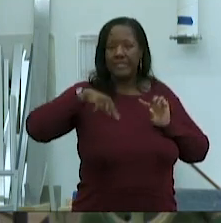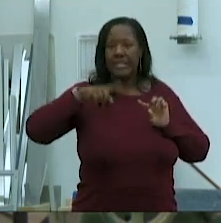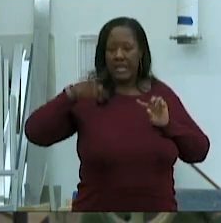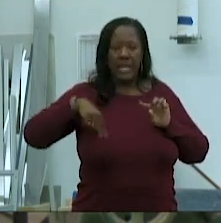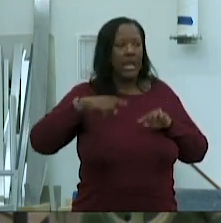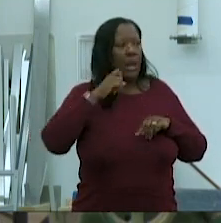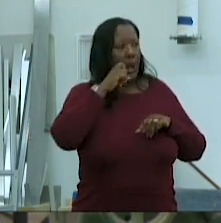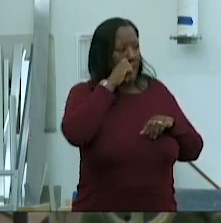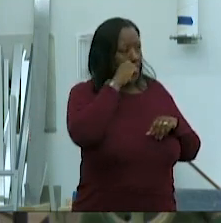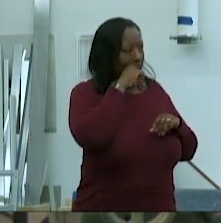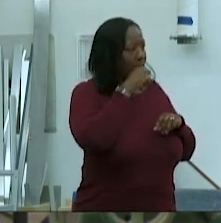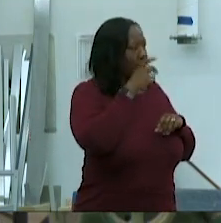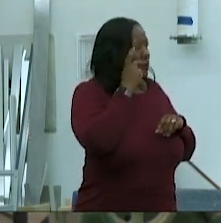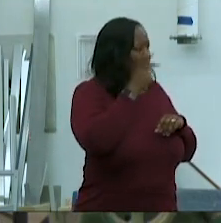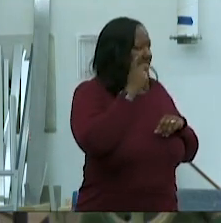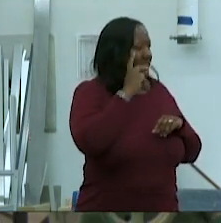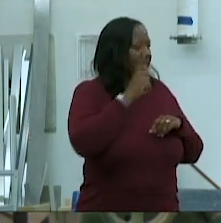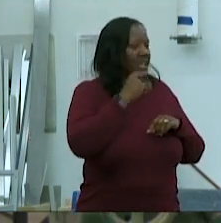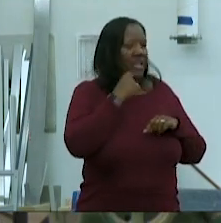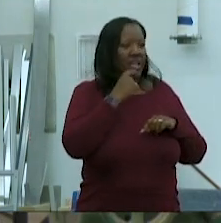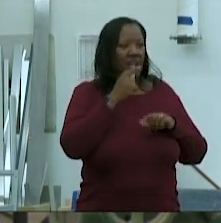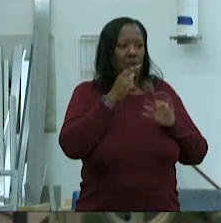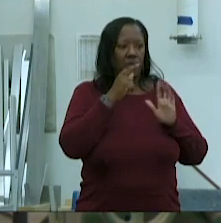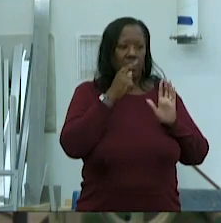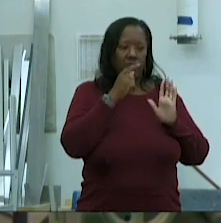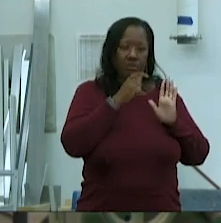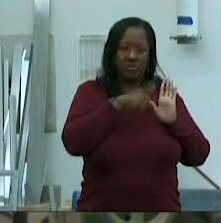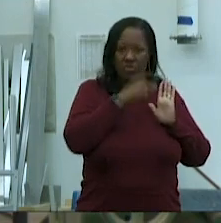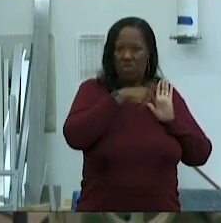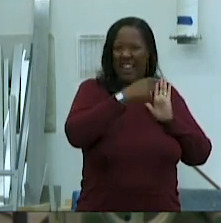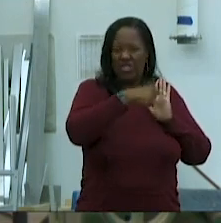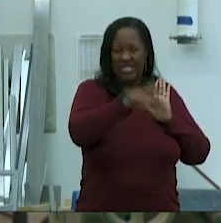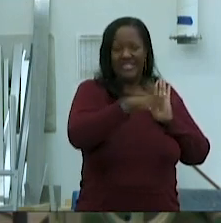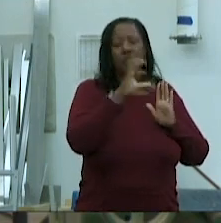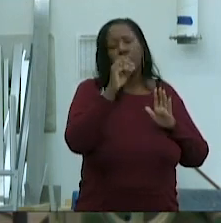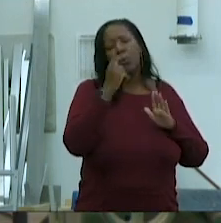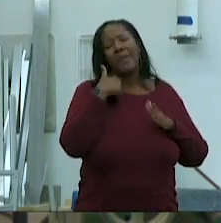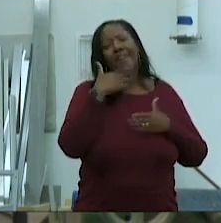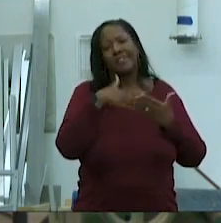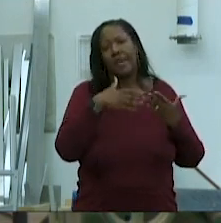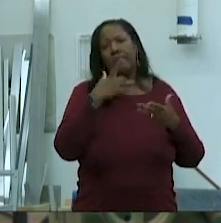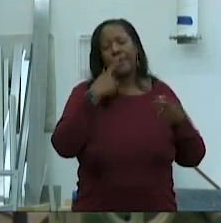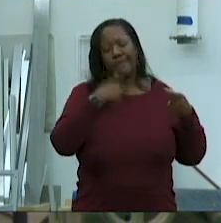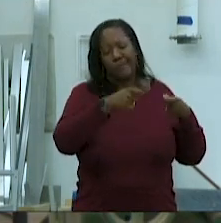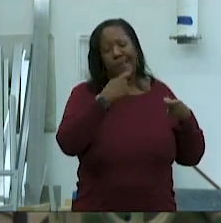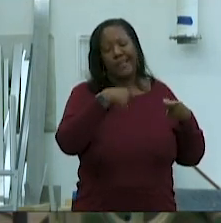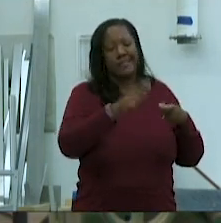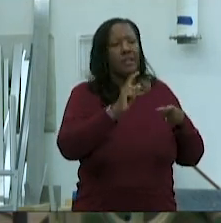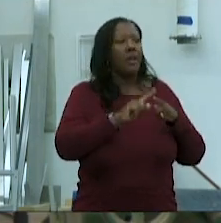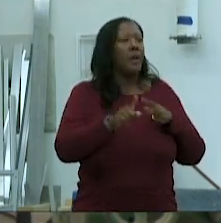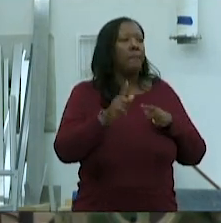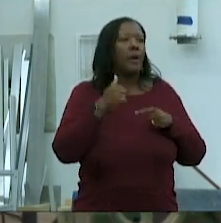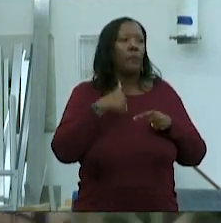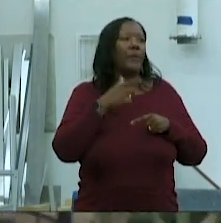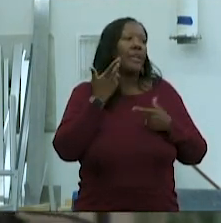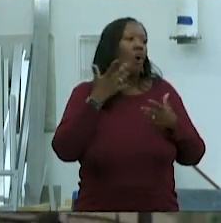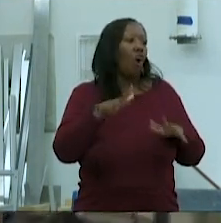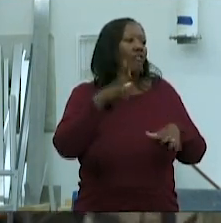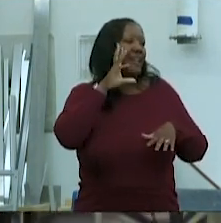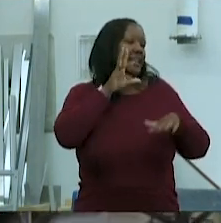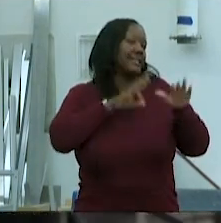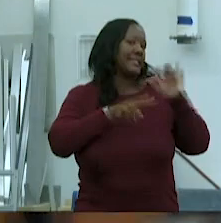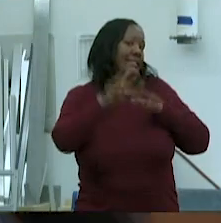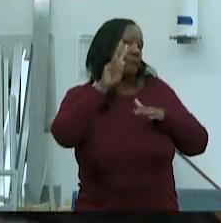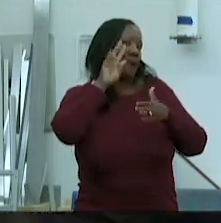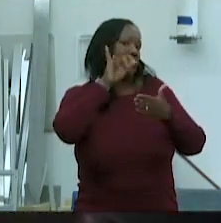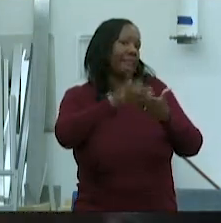a trail where you could see where it's basically landed a bunch of times. And so we have a lot of components we've had to replace and maintain, but we kind of anticipated that.